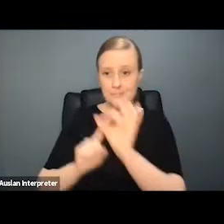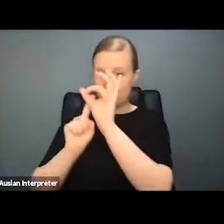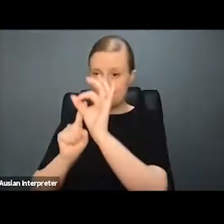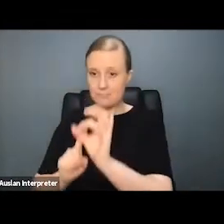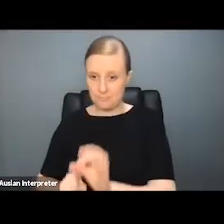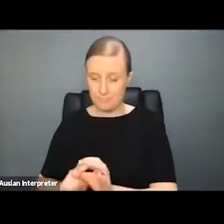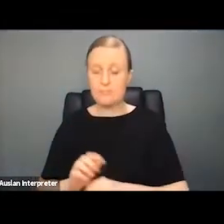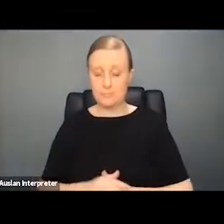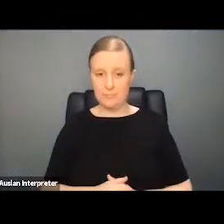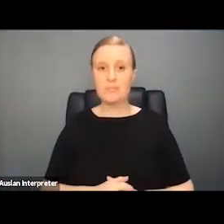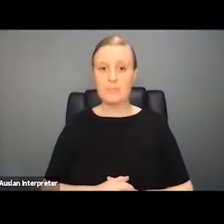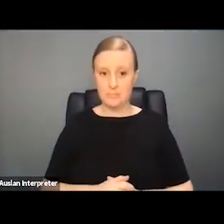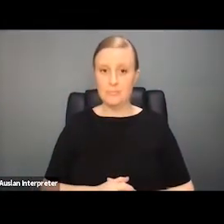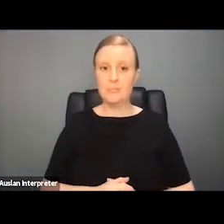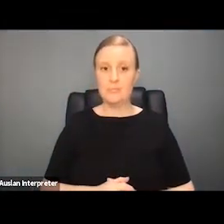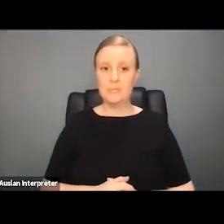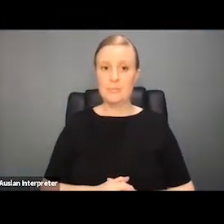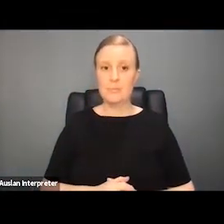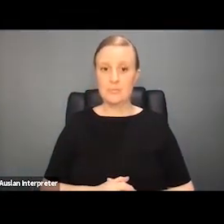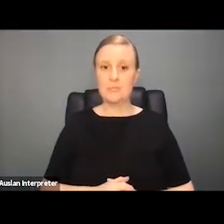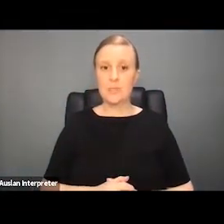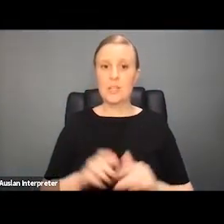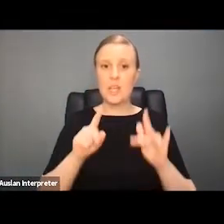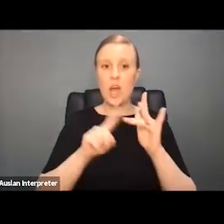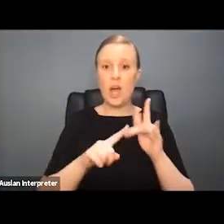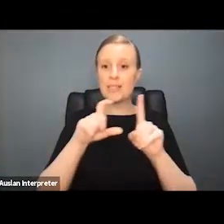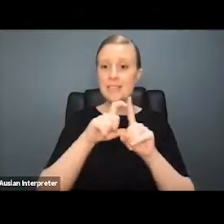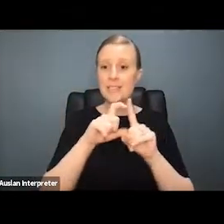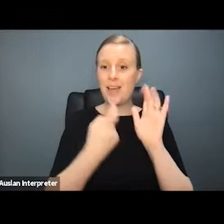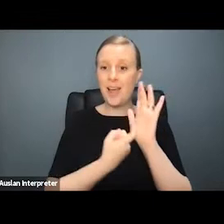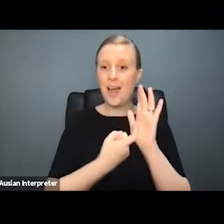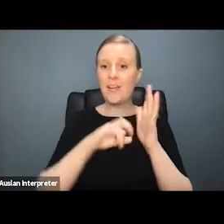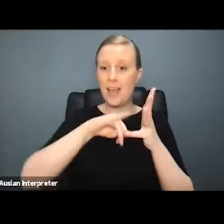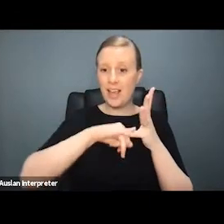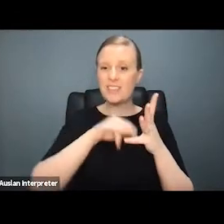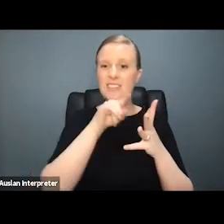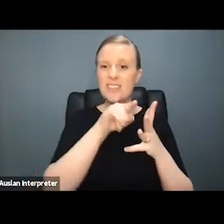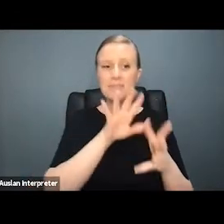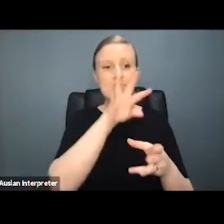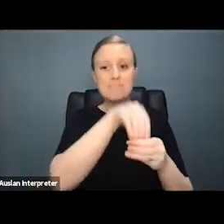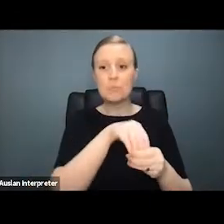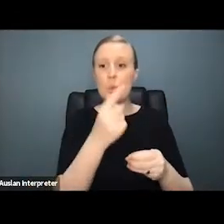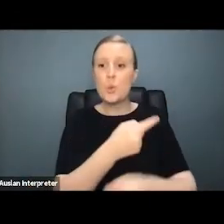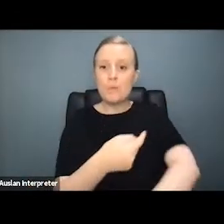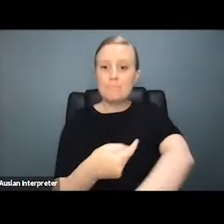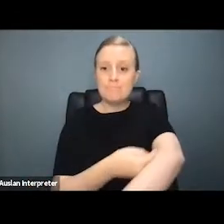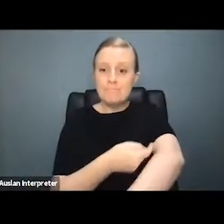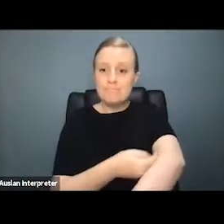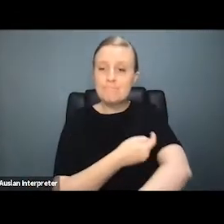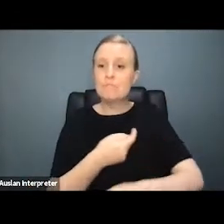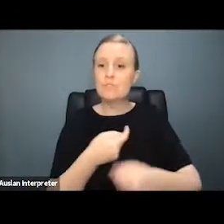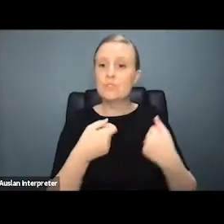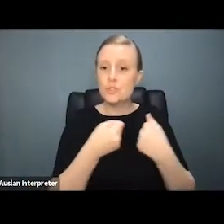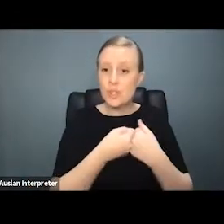as I mentioned, the illicit drug reporting system, or the IDRS, comprises surveys with people who inject drugs recruited from capital cities